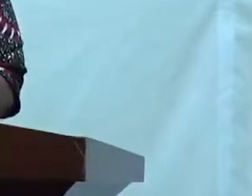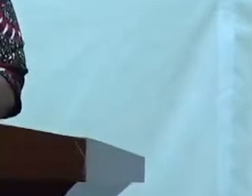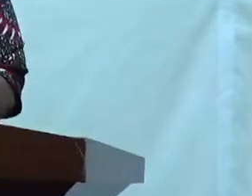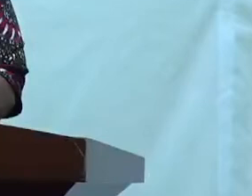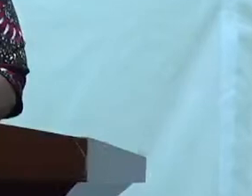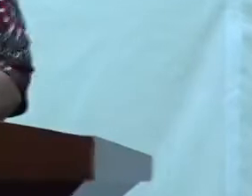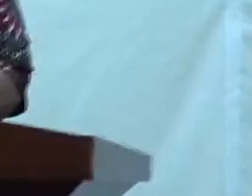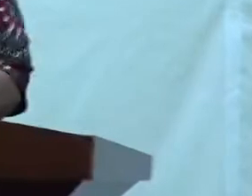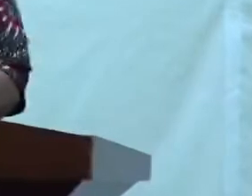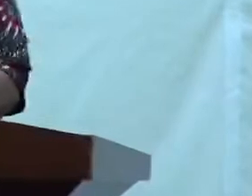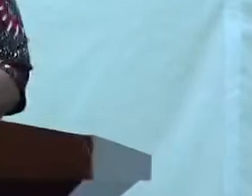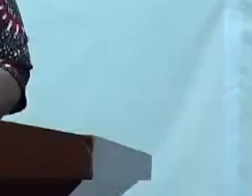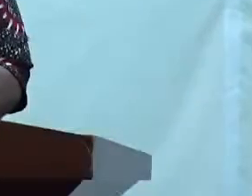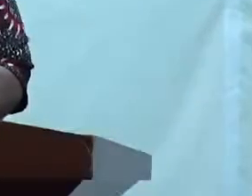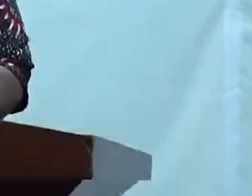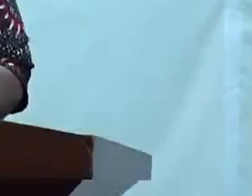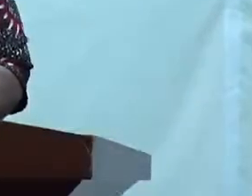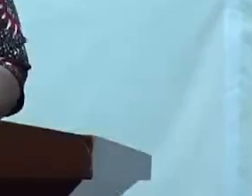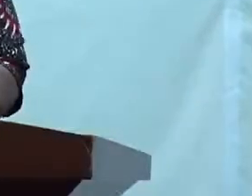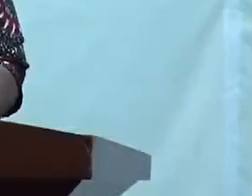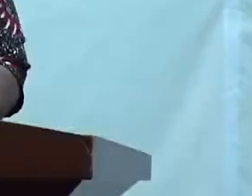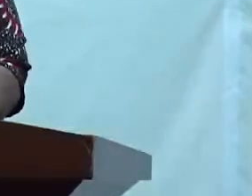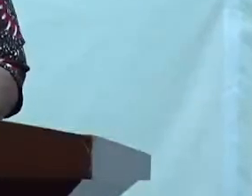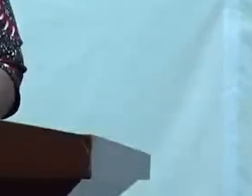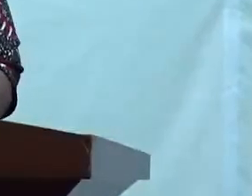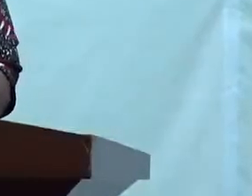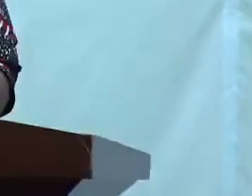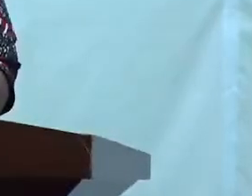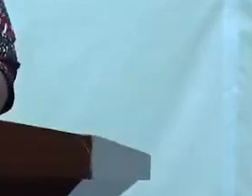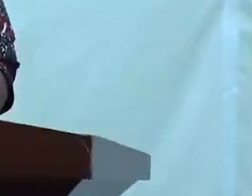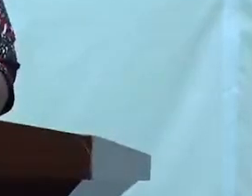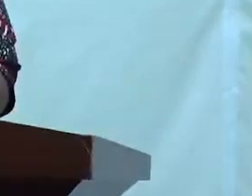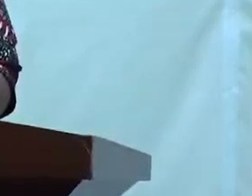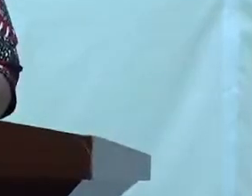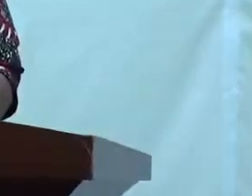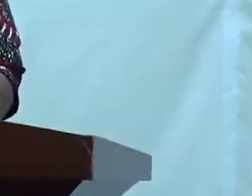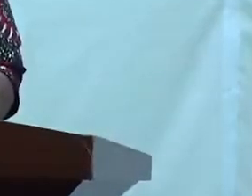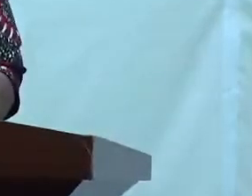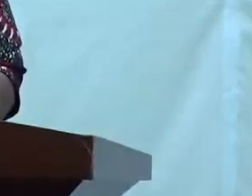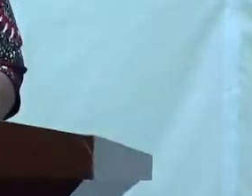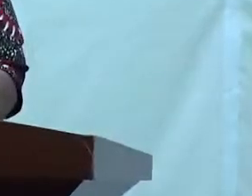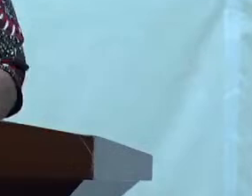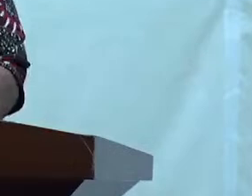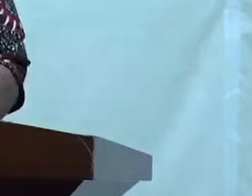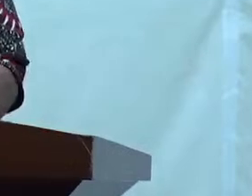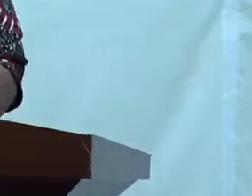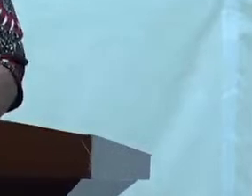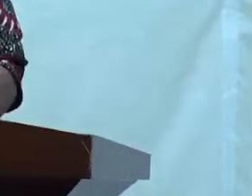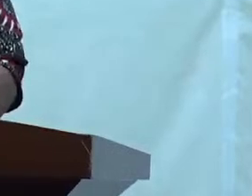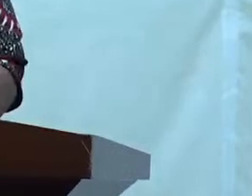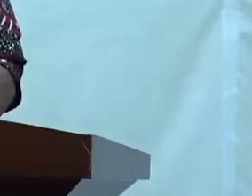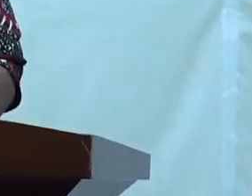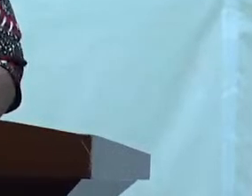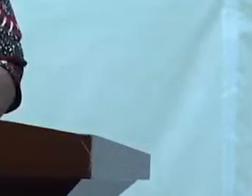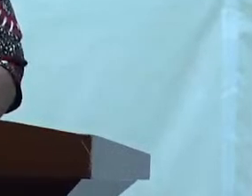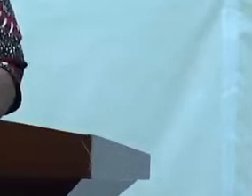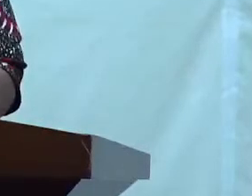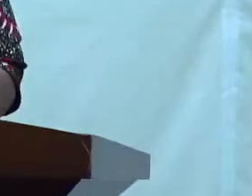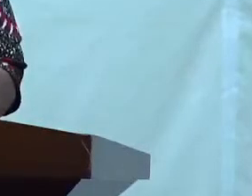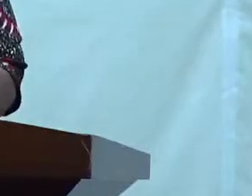CDD's flagship annual public lecture on democracy and governance. It is one of the